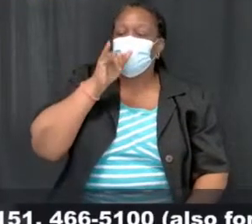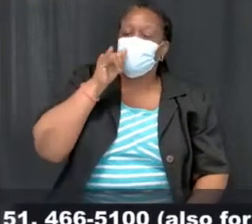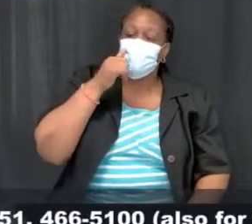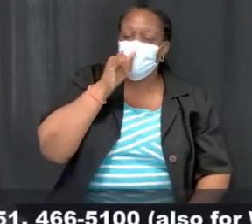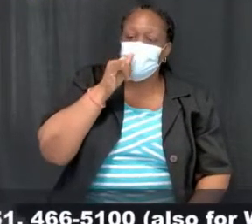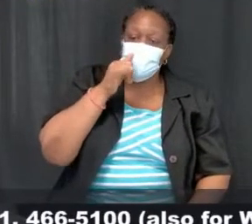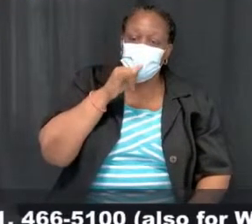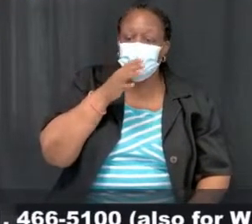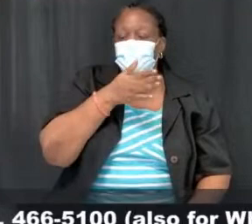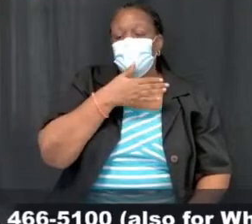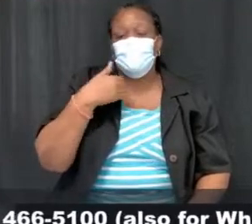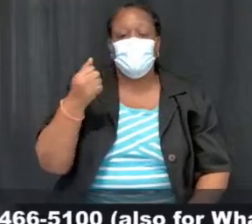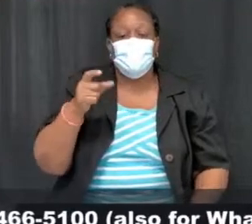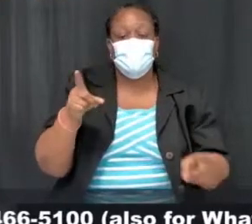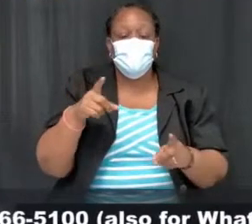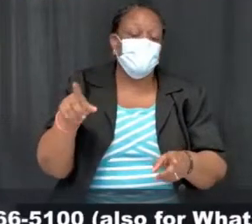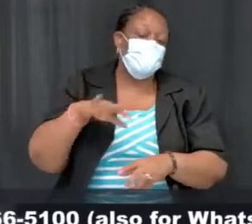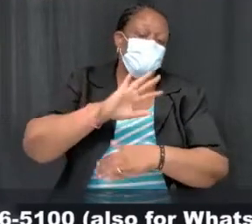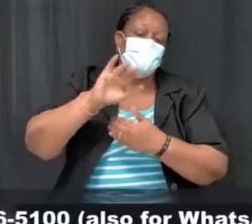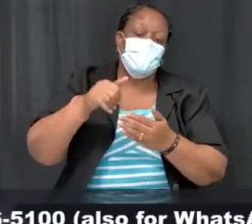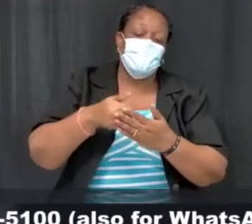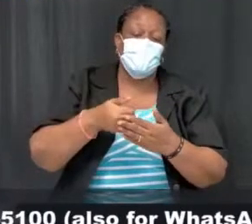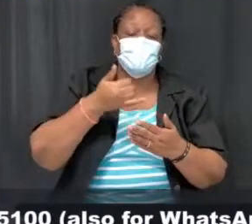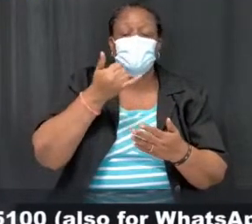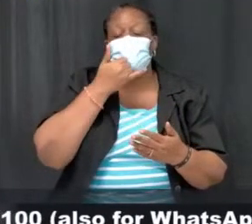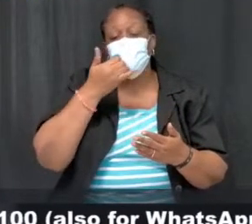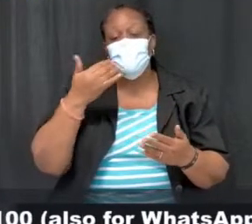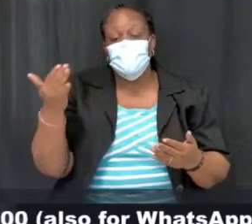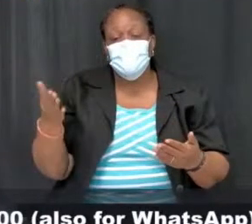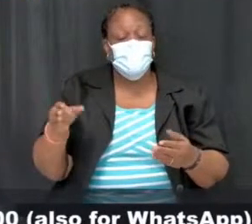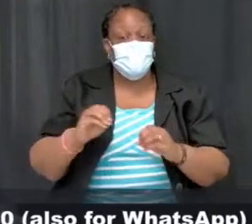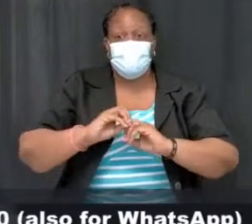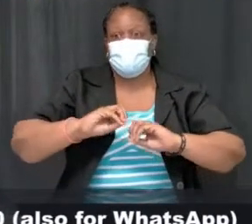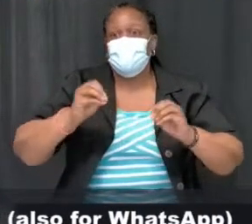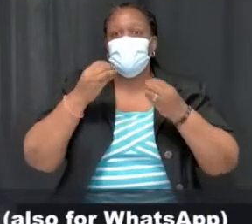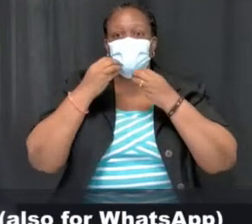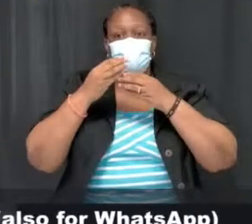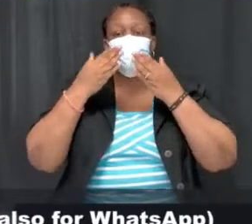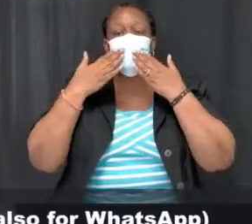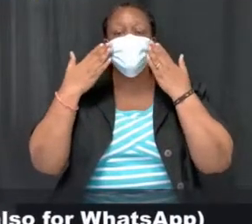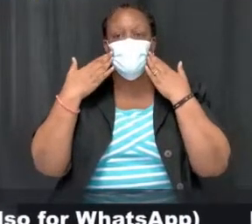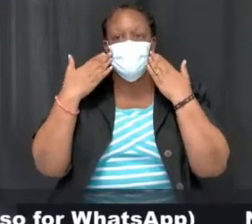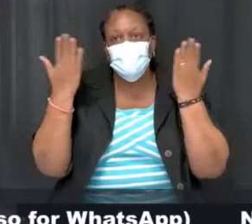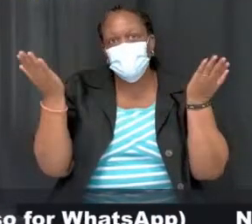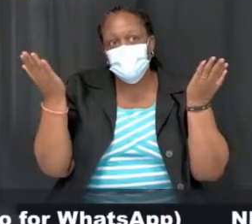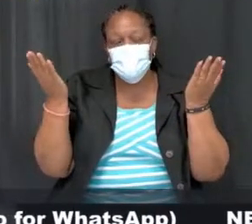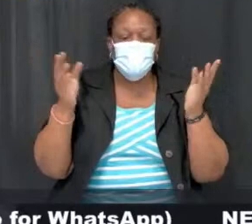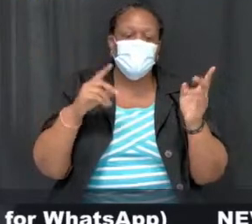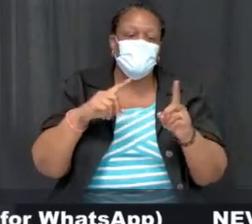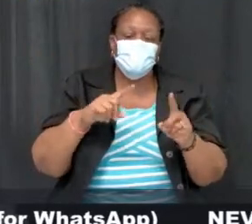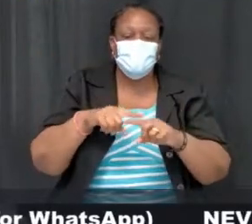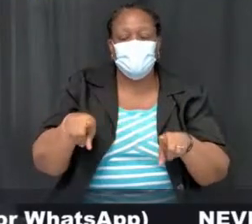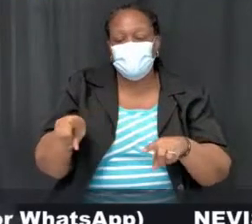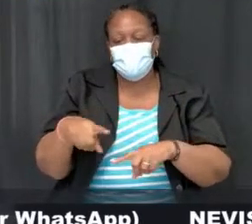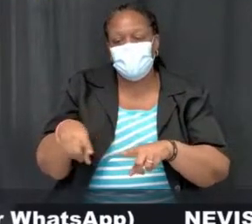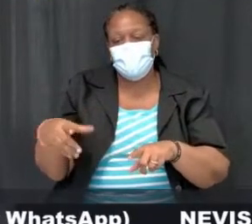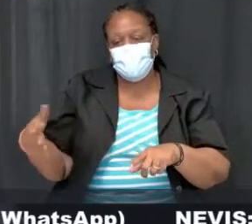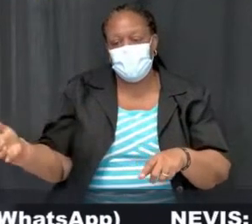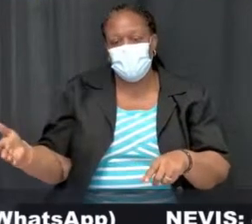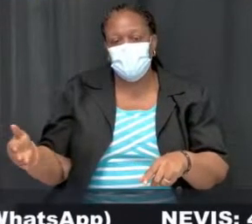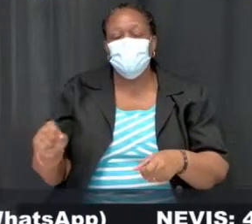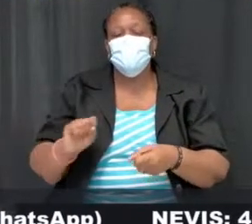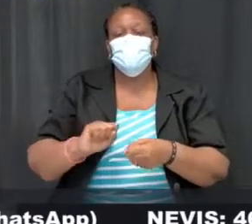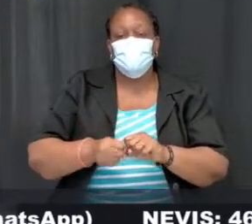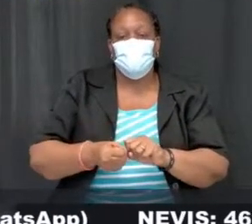with social distancing guidance and mask wearing requirements. We therefore appeal to persons who are not required for